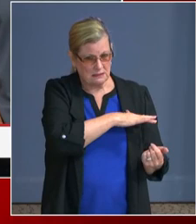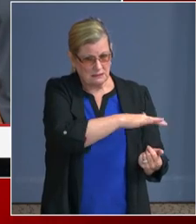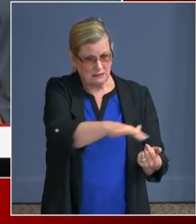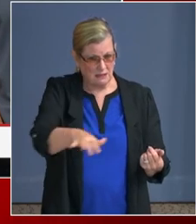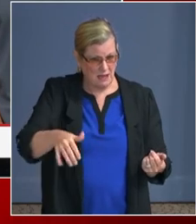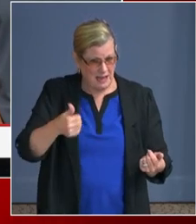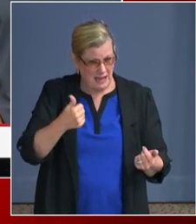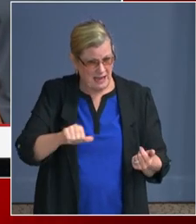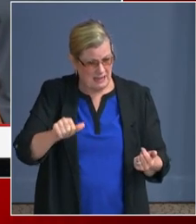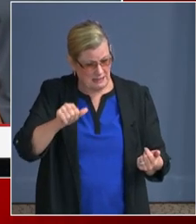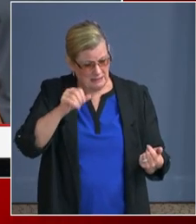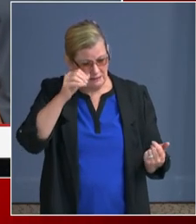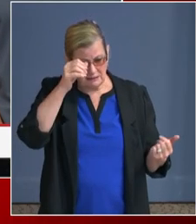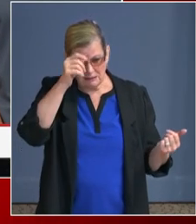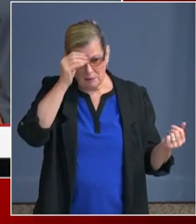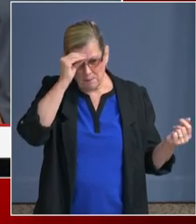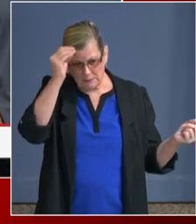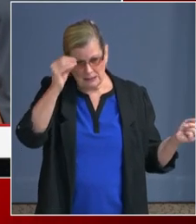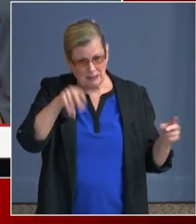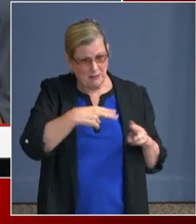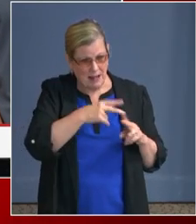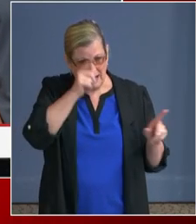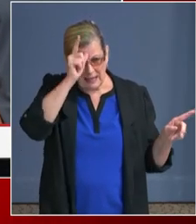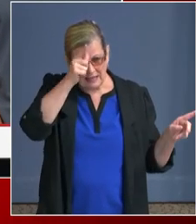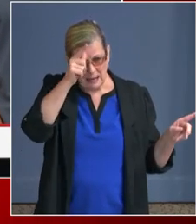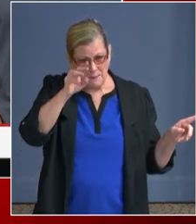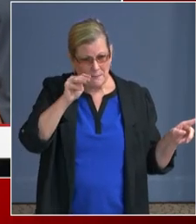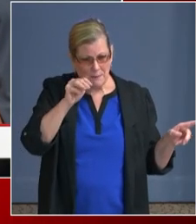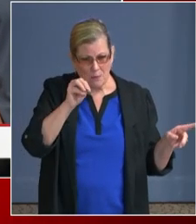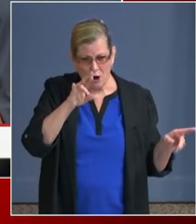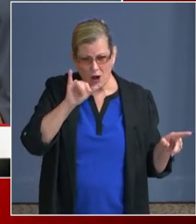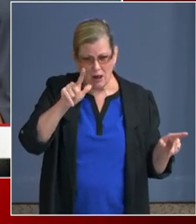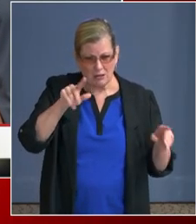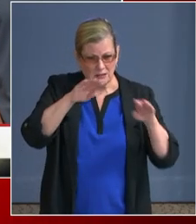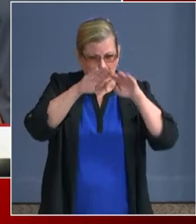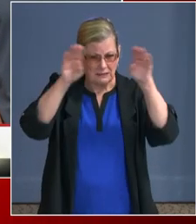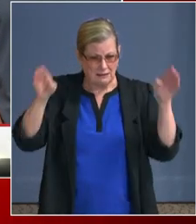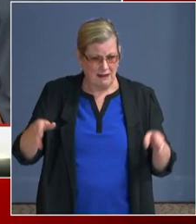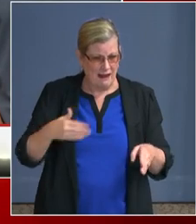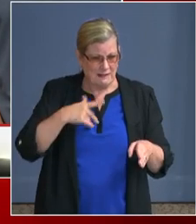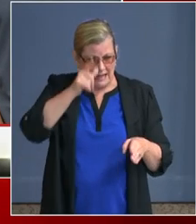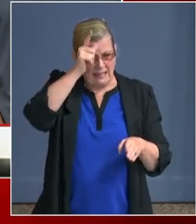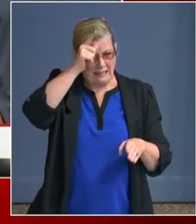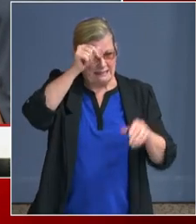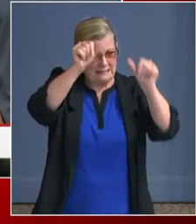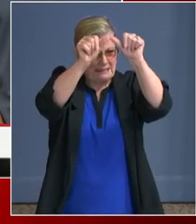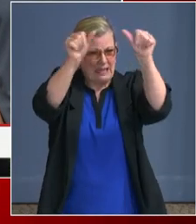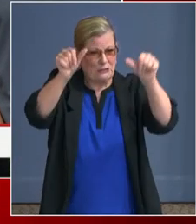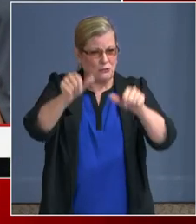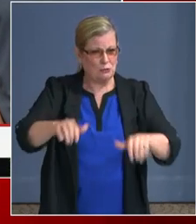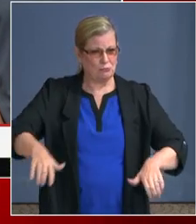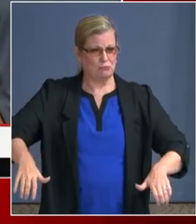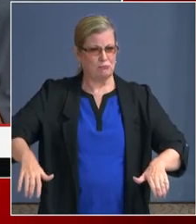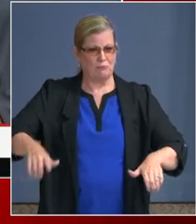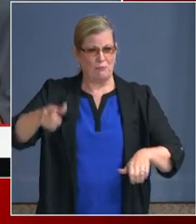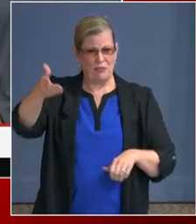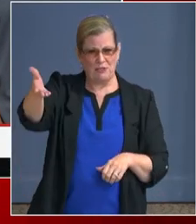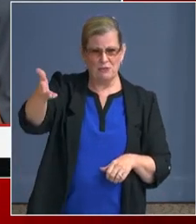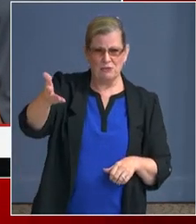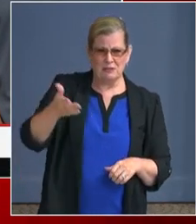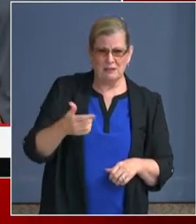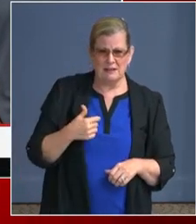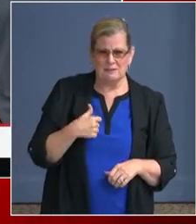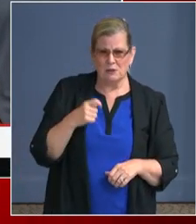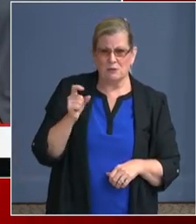Park, the statue that's up that way? This is what I think we all need to do with statues, is kind of have